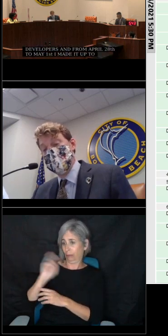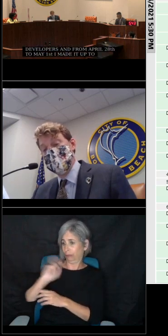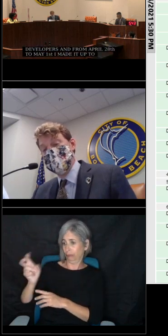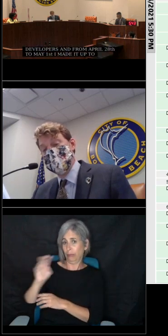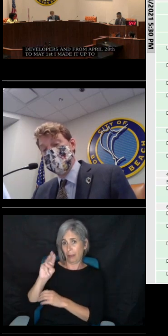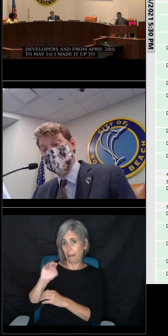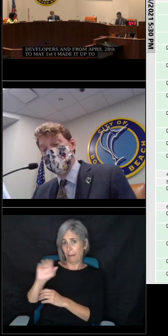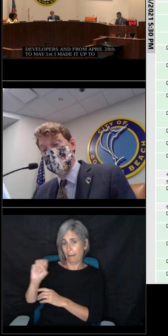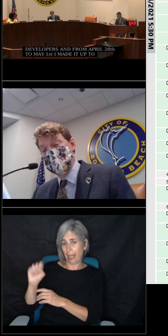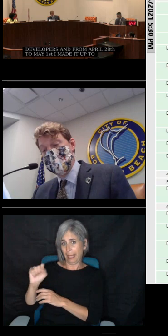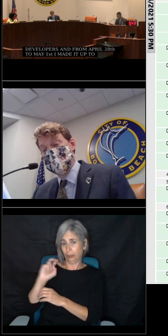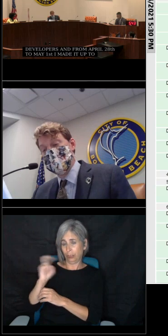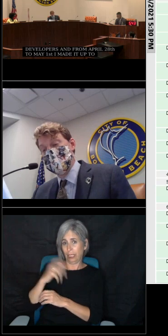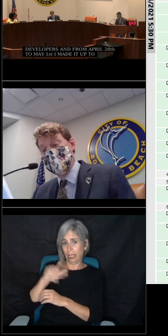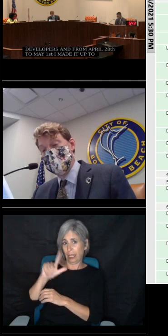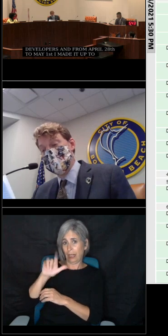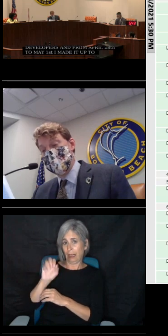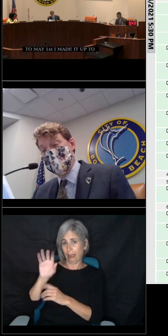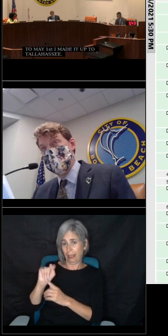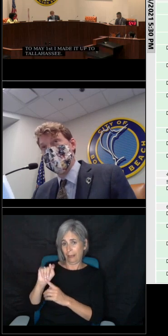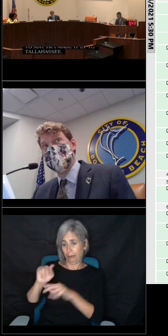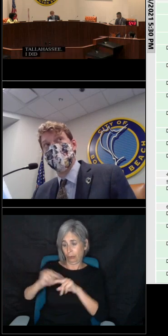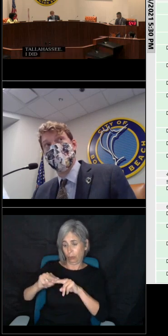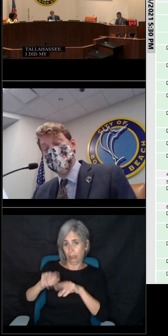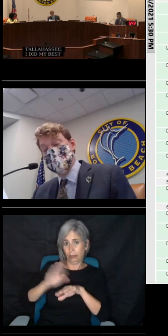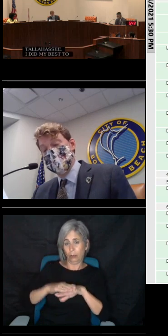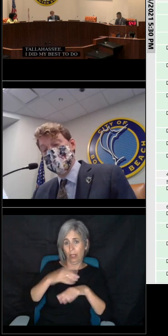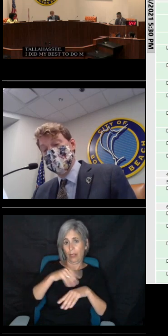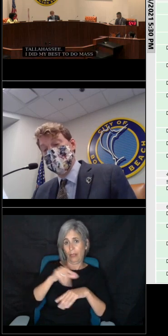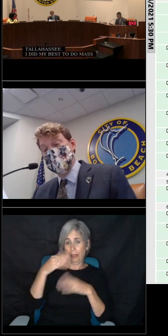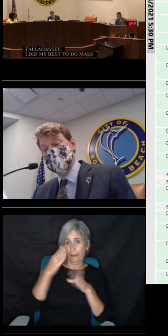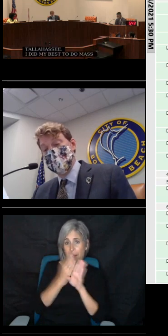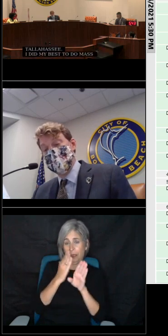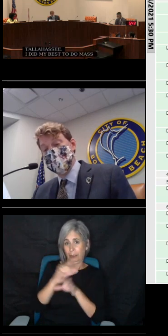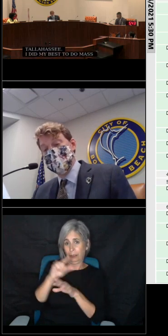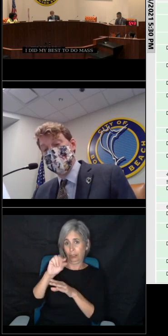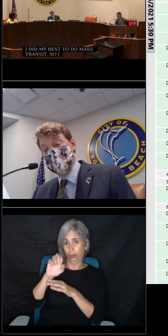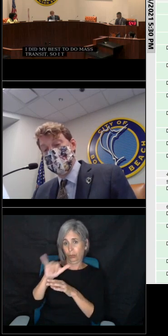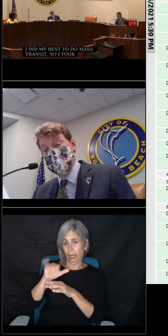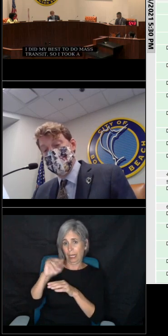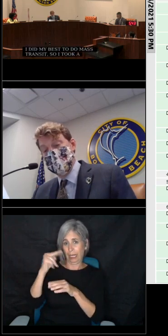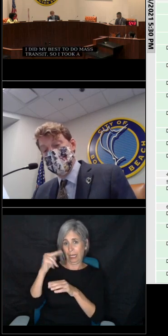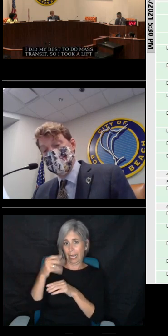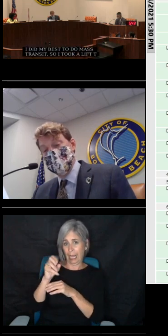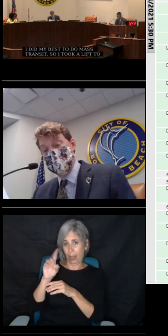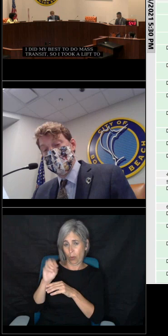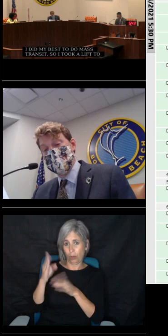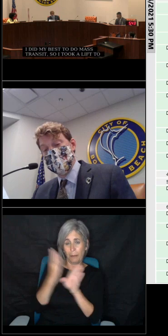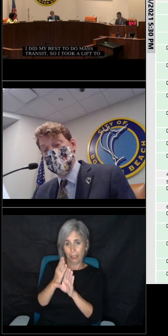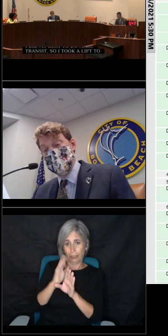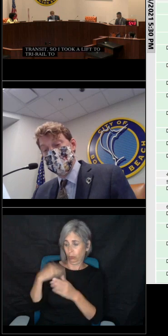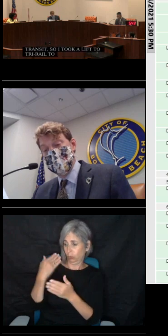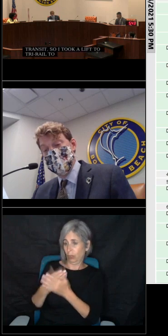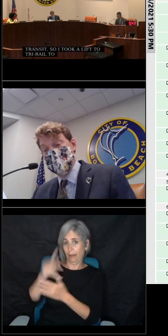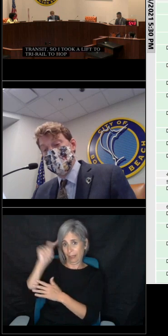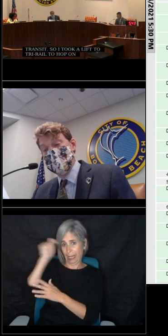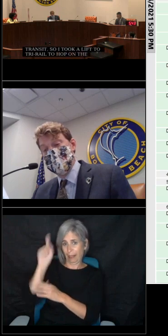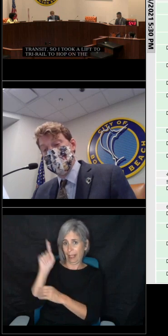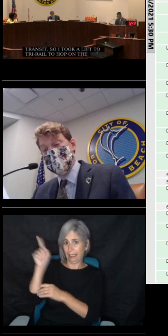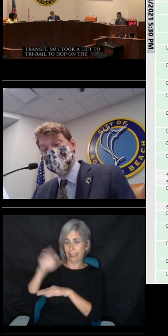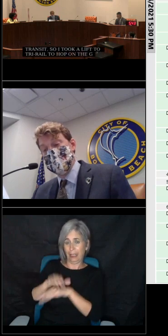So I took a lift to the Tri-Rail to hop on the Greyhound to get to Tallahassee. On the